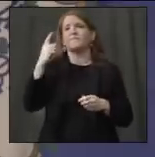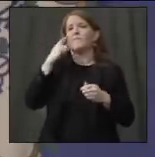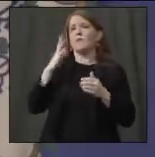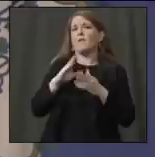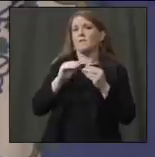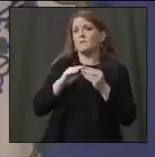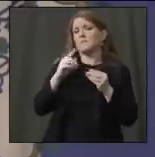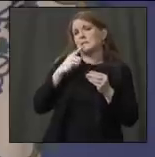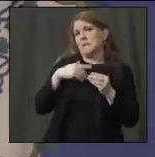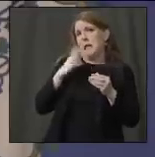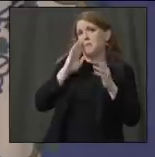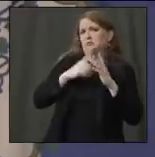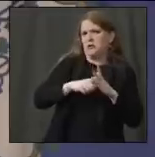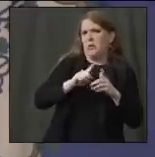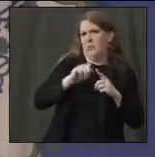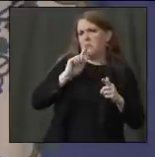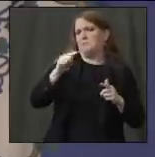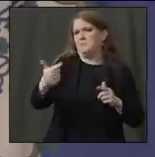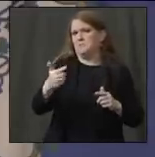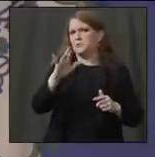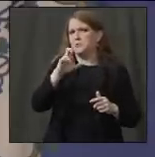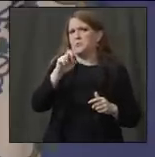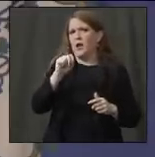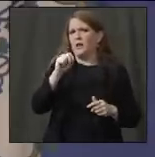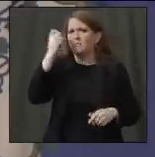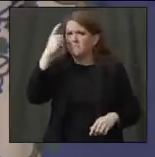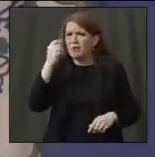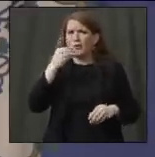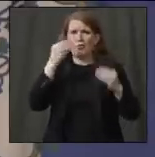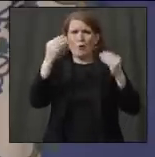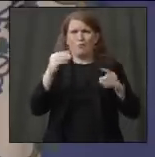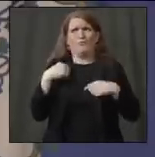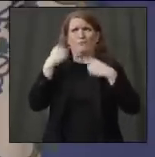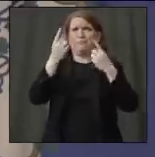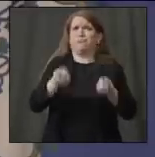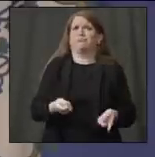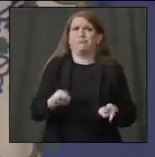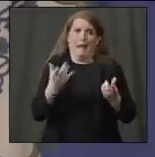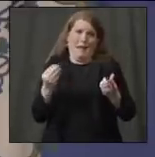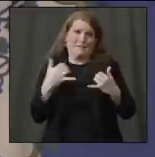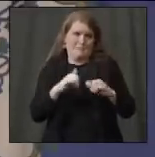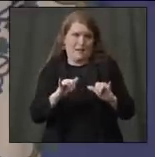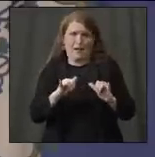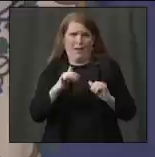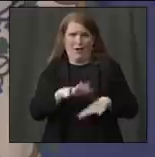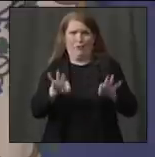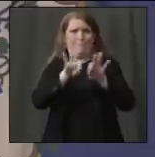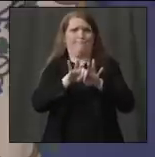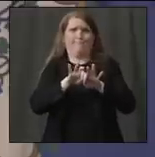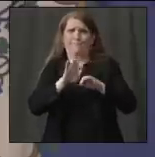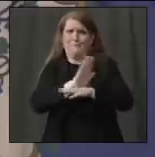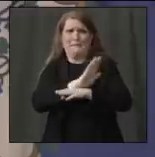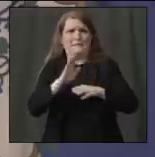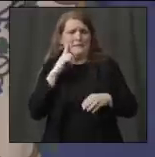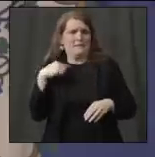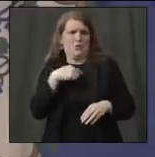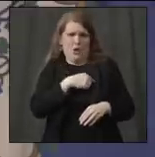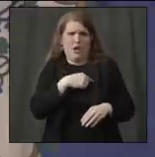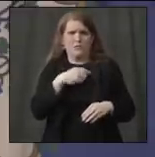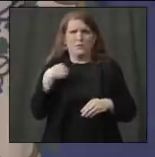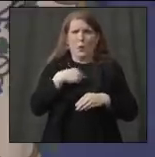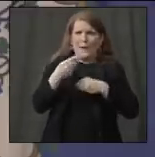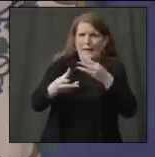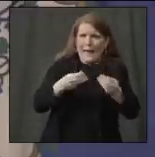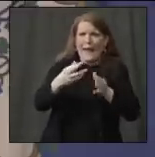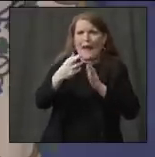are essential businesses for us. And we have set pretty clear guidelines in terms of how they stay open and grow, in terms